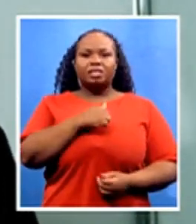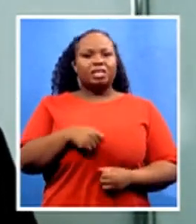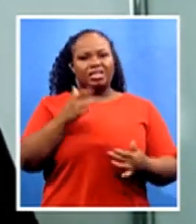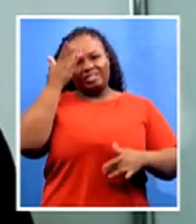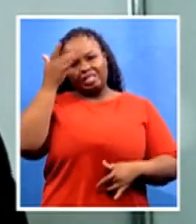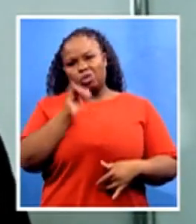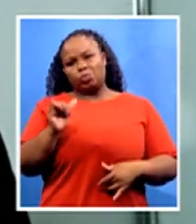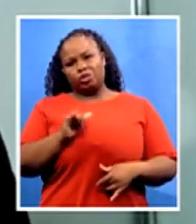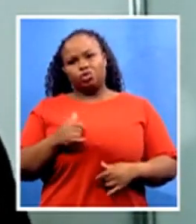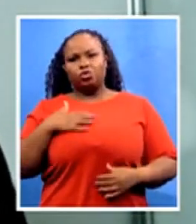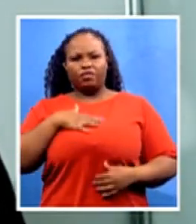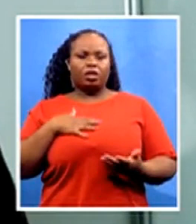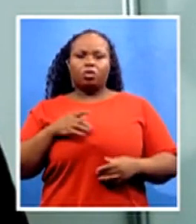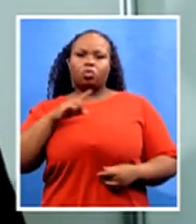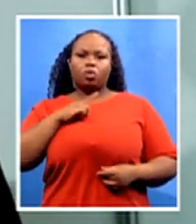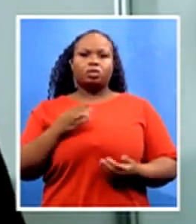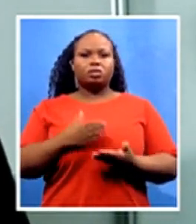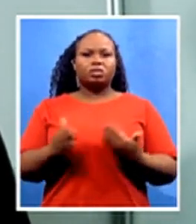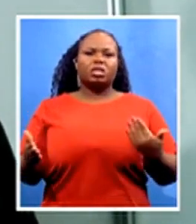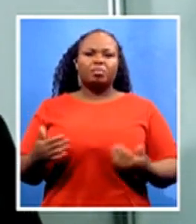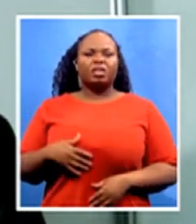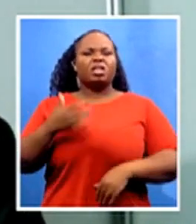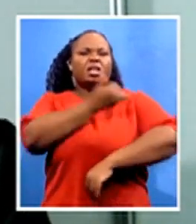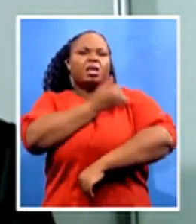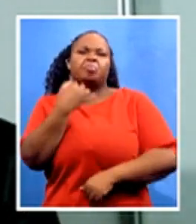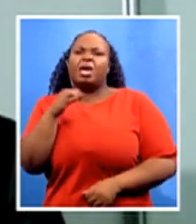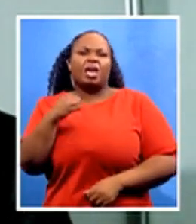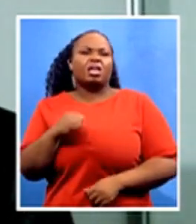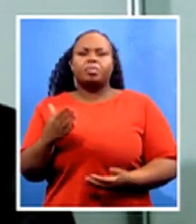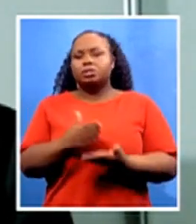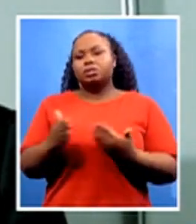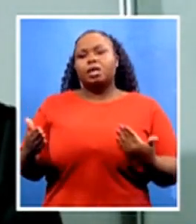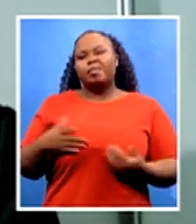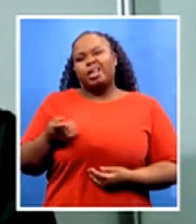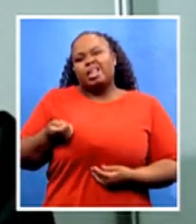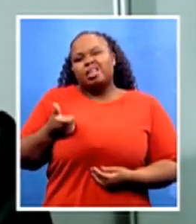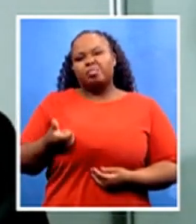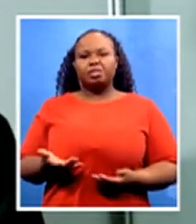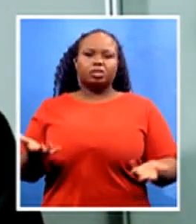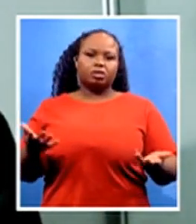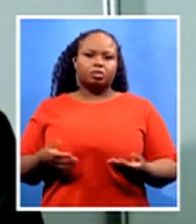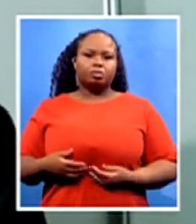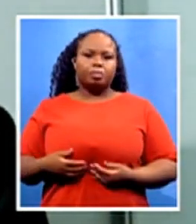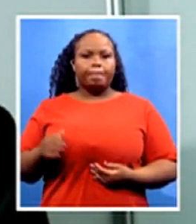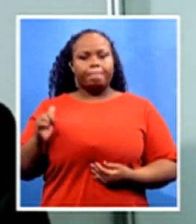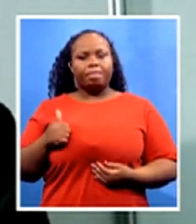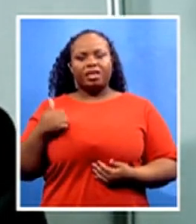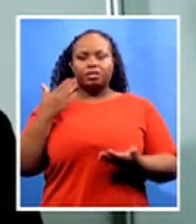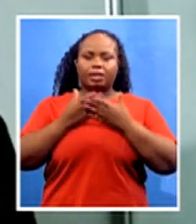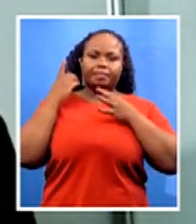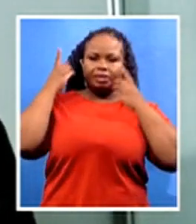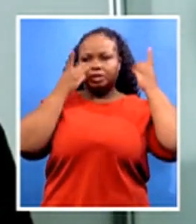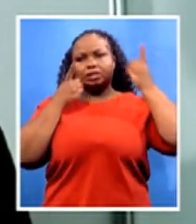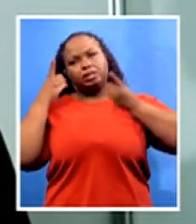light pain. Most of them don't get anything but slight pain and lightheadedness and so on. Those things are not